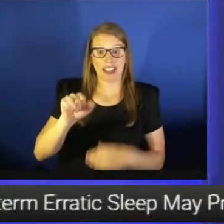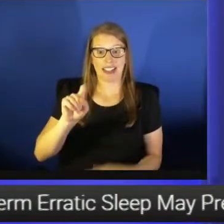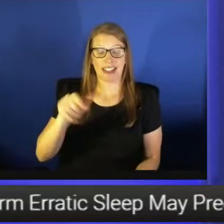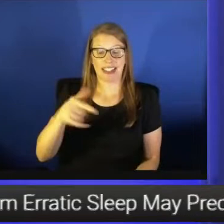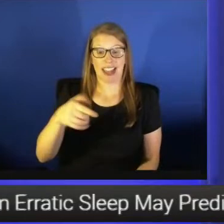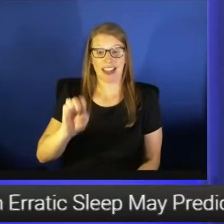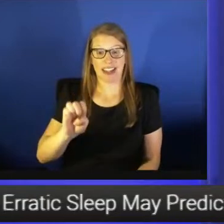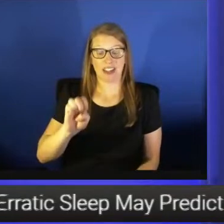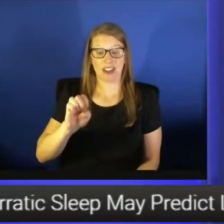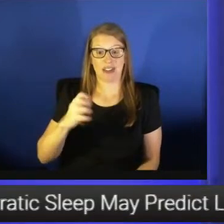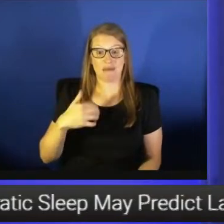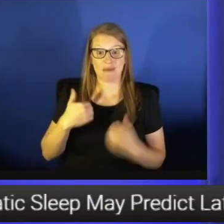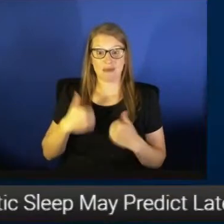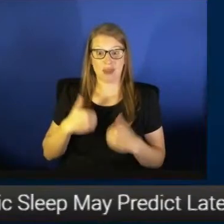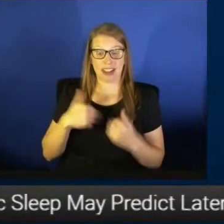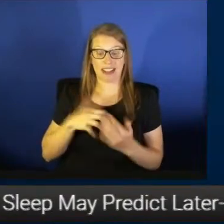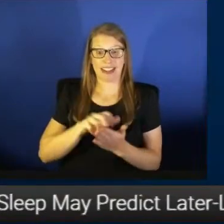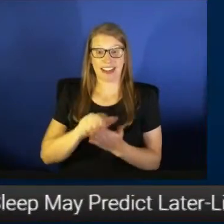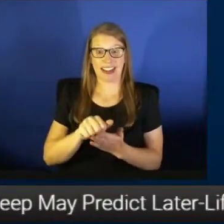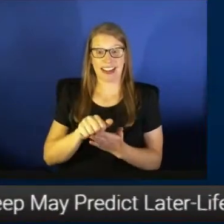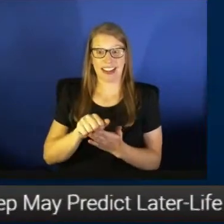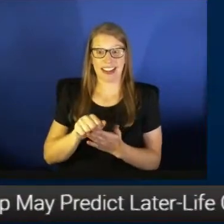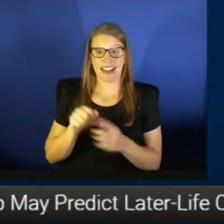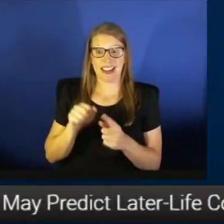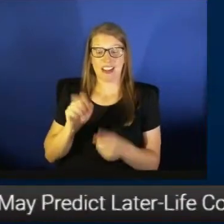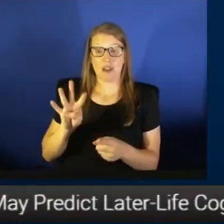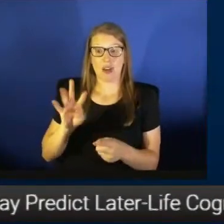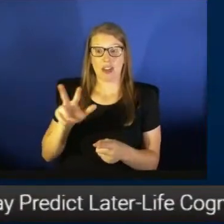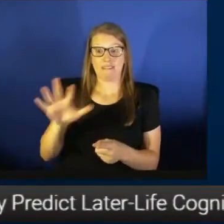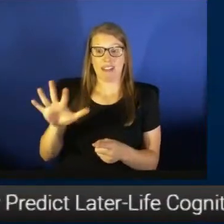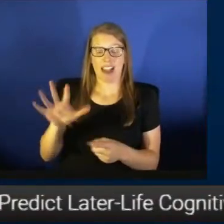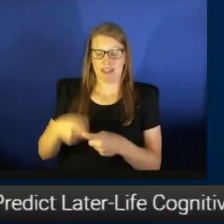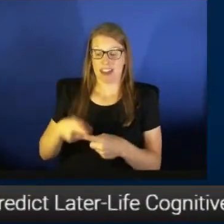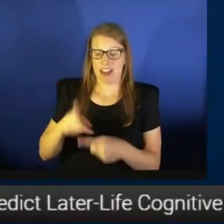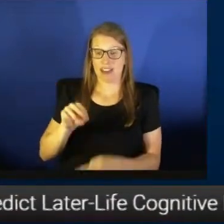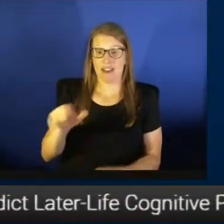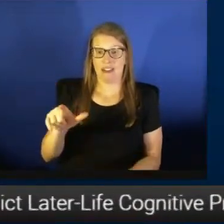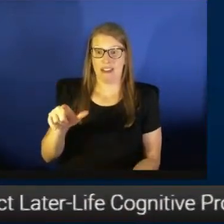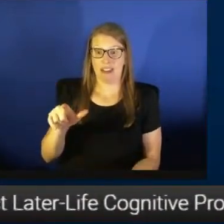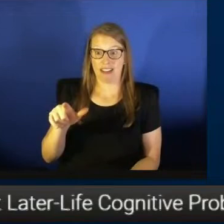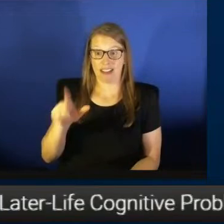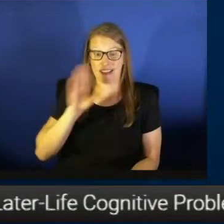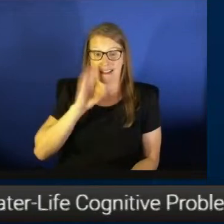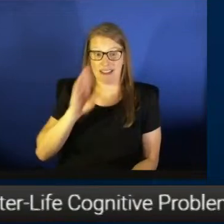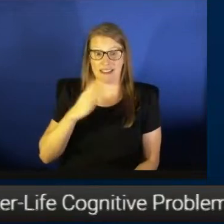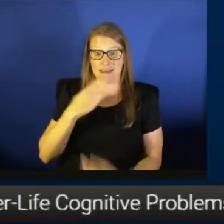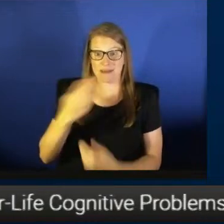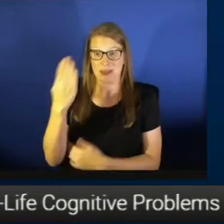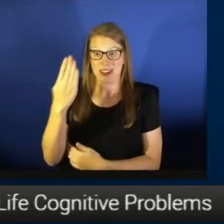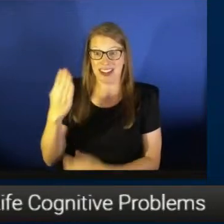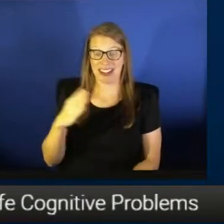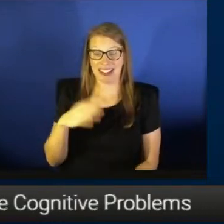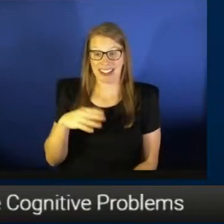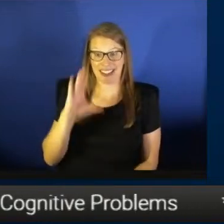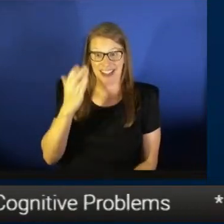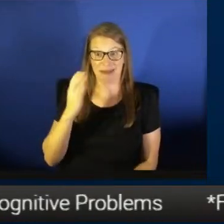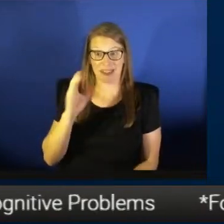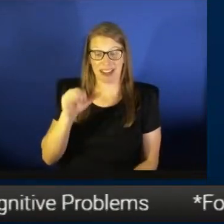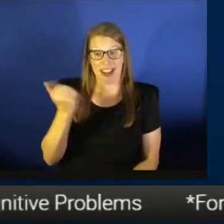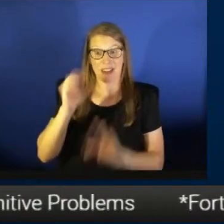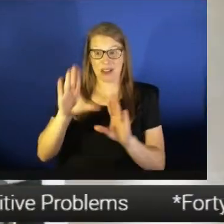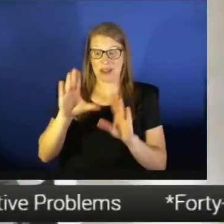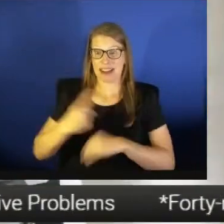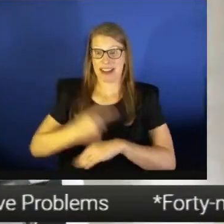Cid is at our campus at 435 and Knoll. Good morning, Alexis. It seems to be another great day out there. Jess, this